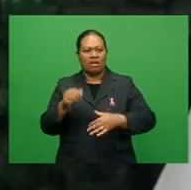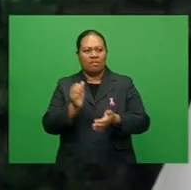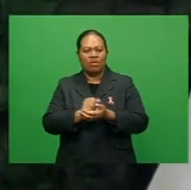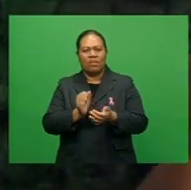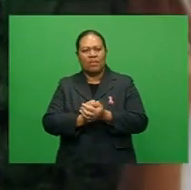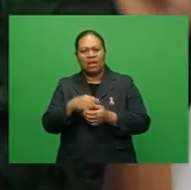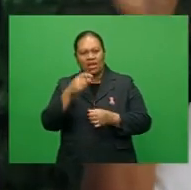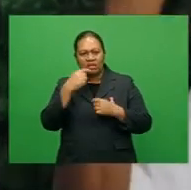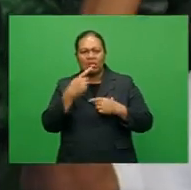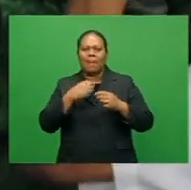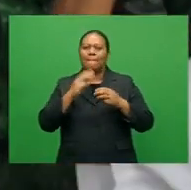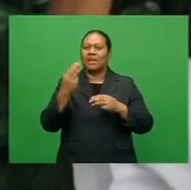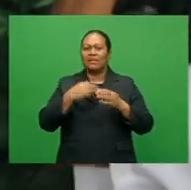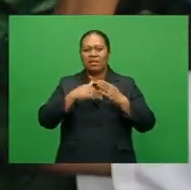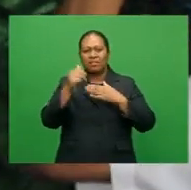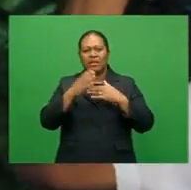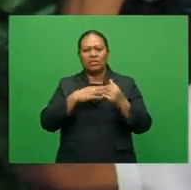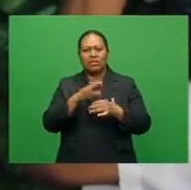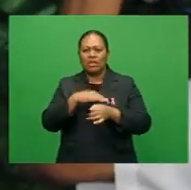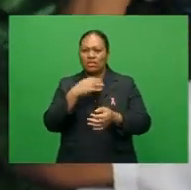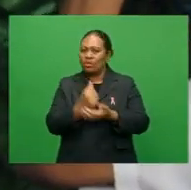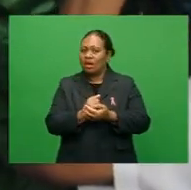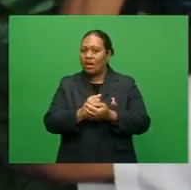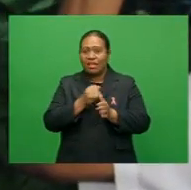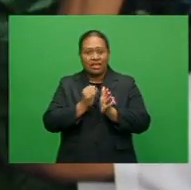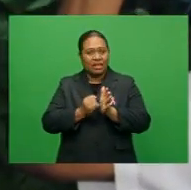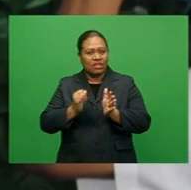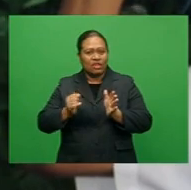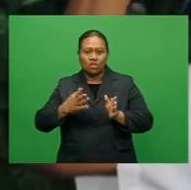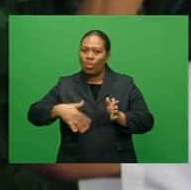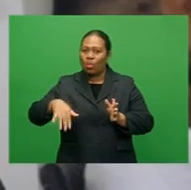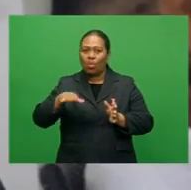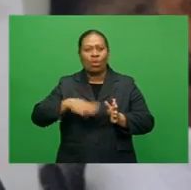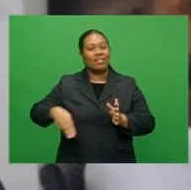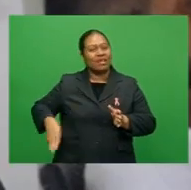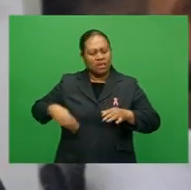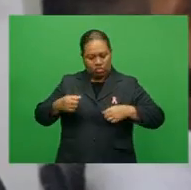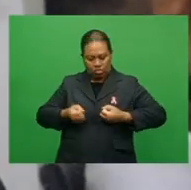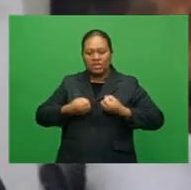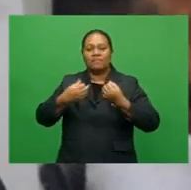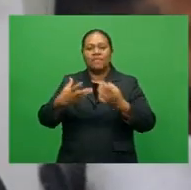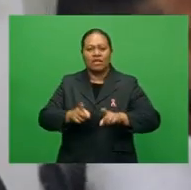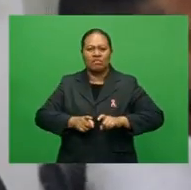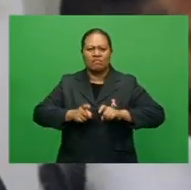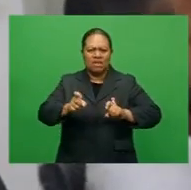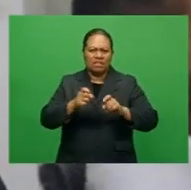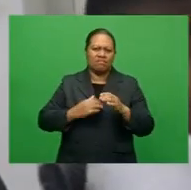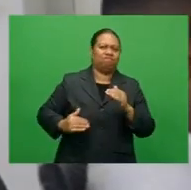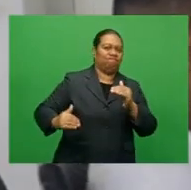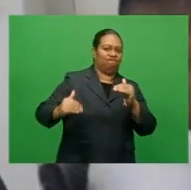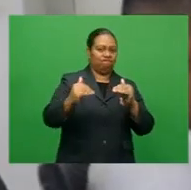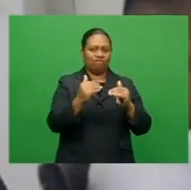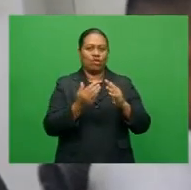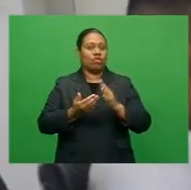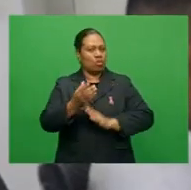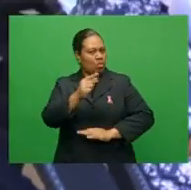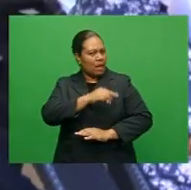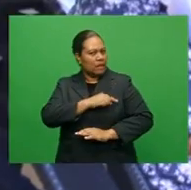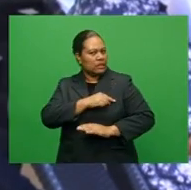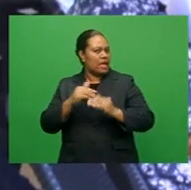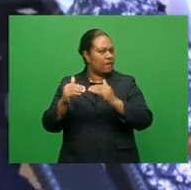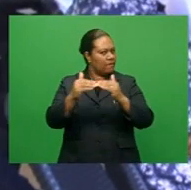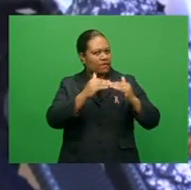Master Builders is an assurance to the industry that every member is committed to maintaining the highest standards through quality and